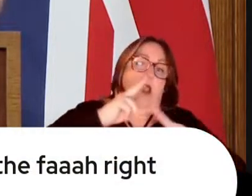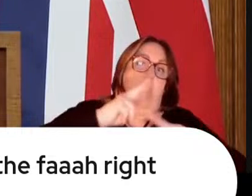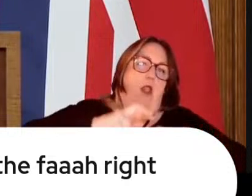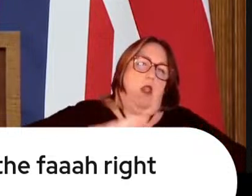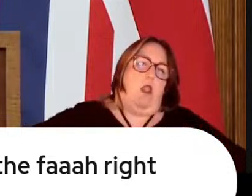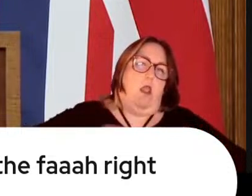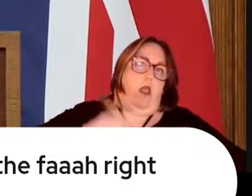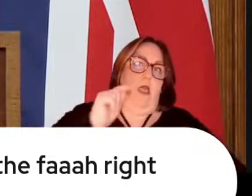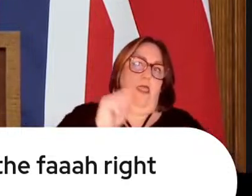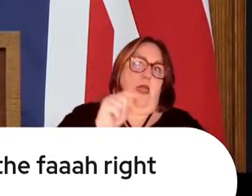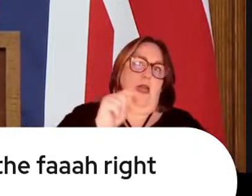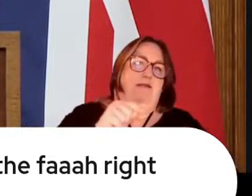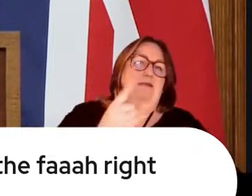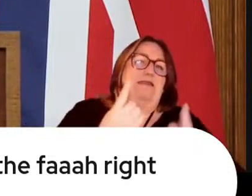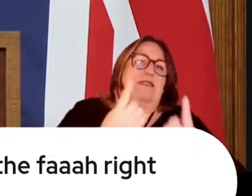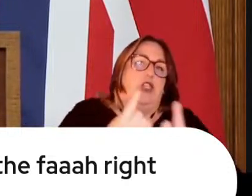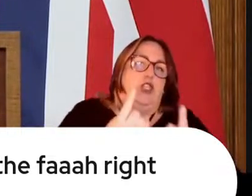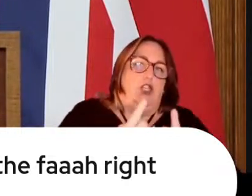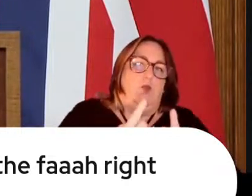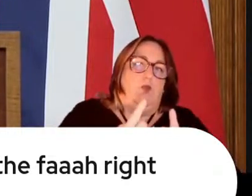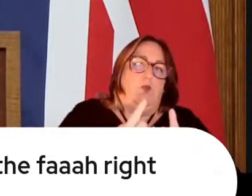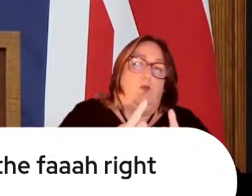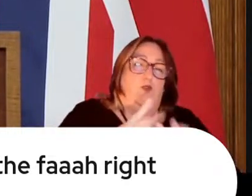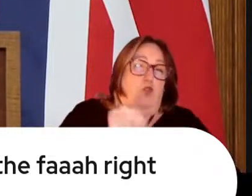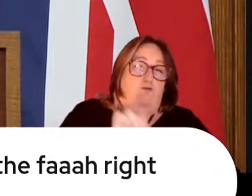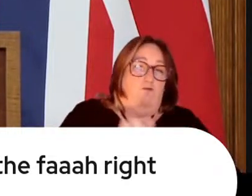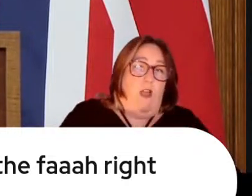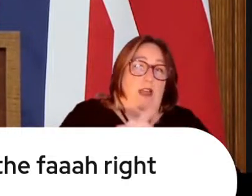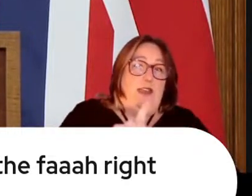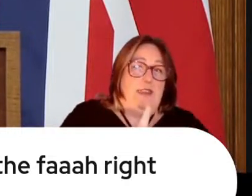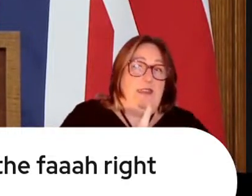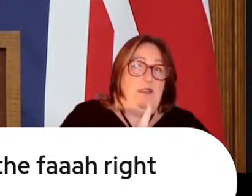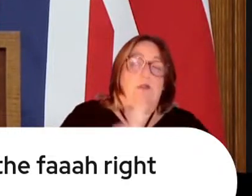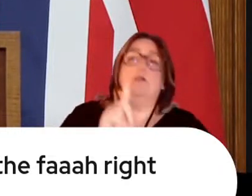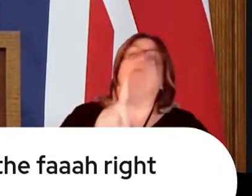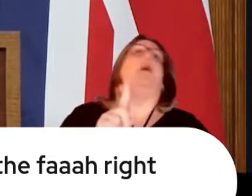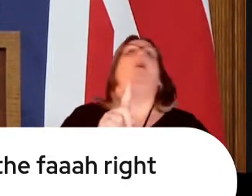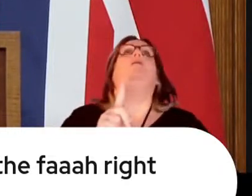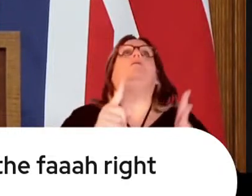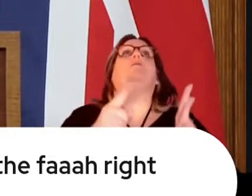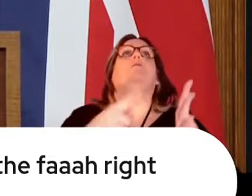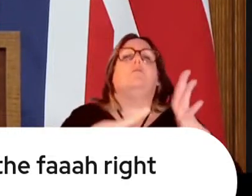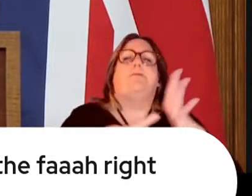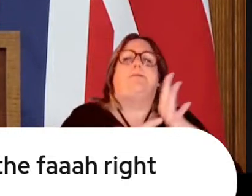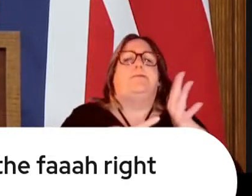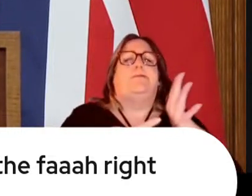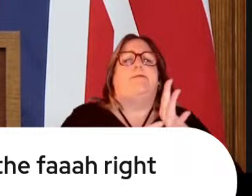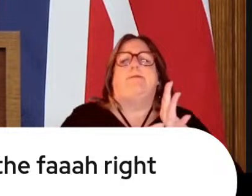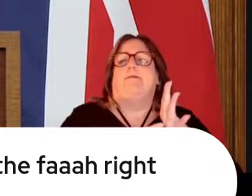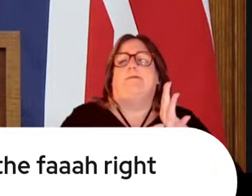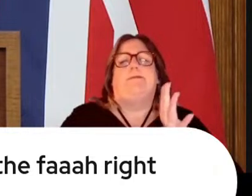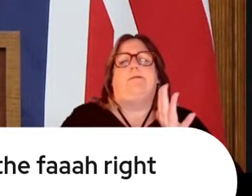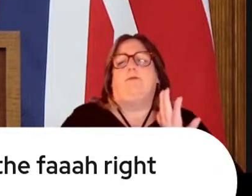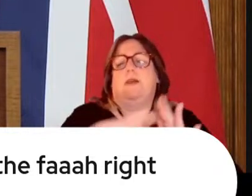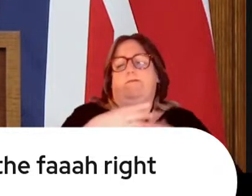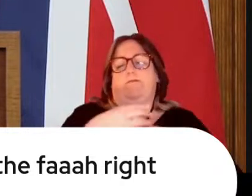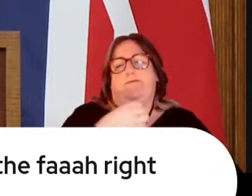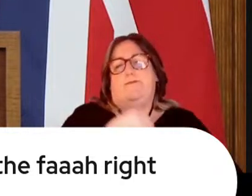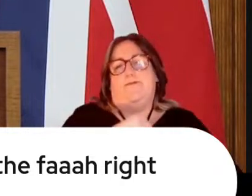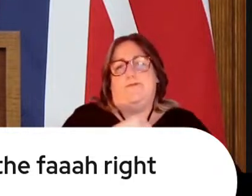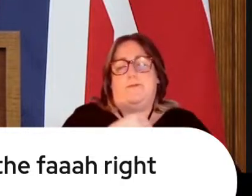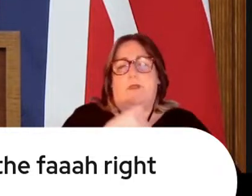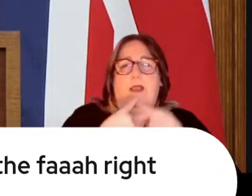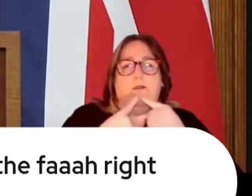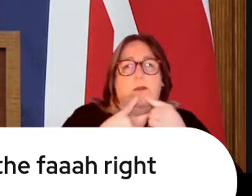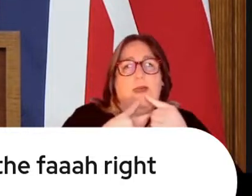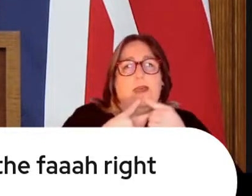But in relation to the central thrust of your question, the importance of the rule about not disclosing this information is to ensure that the trial